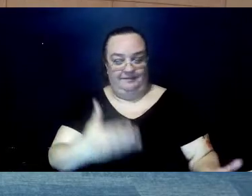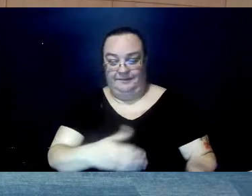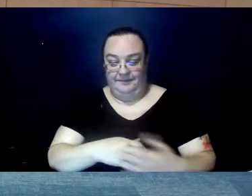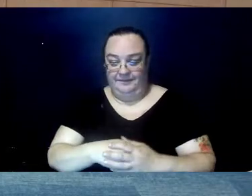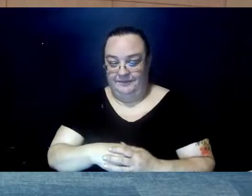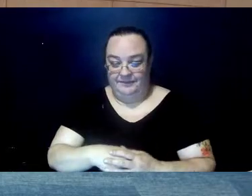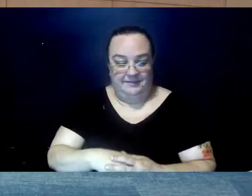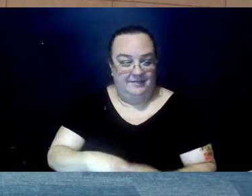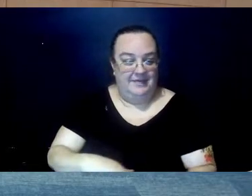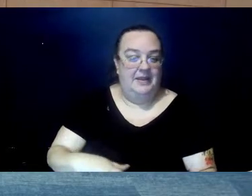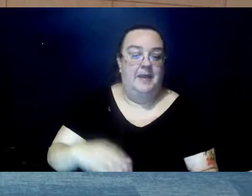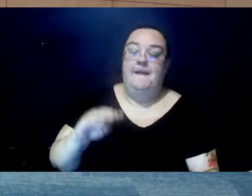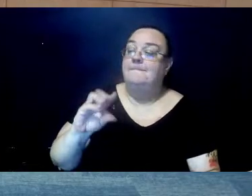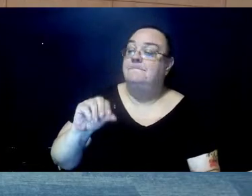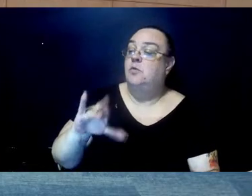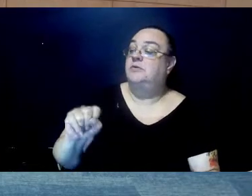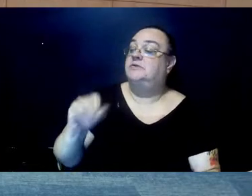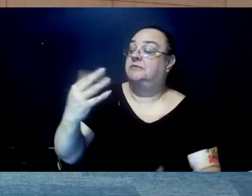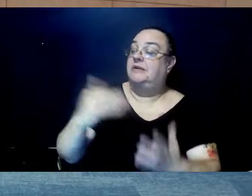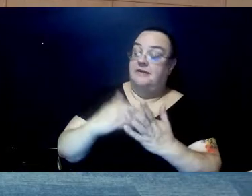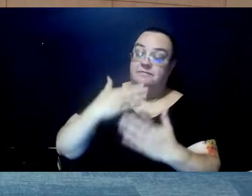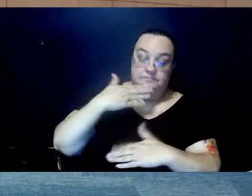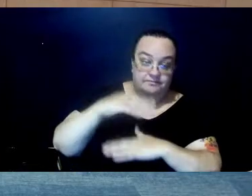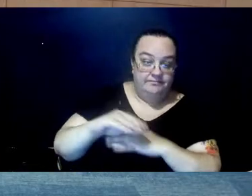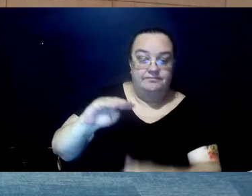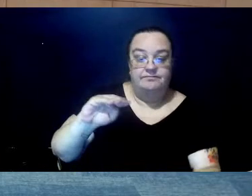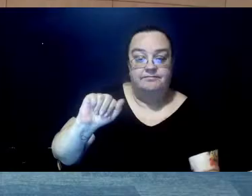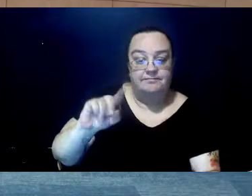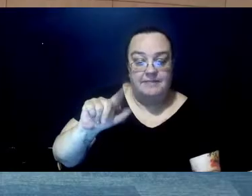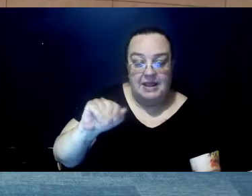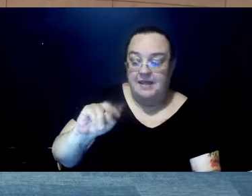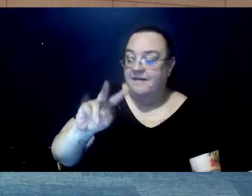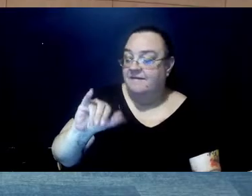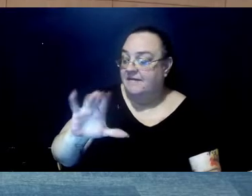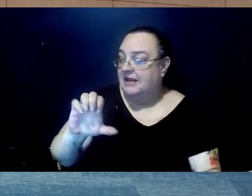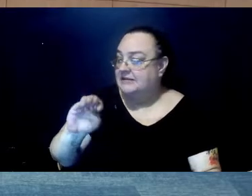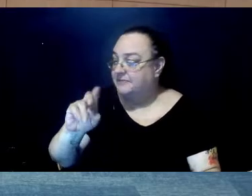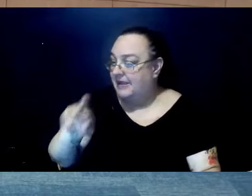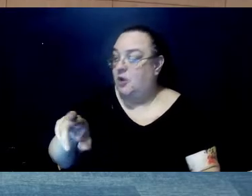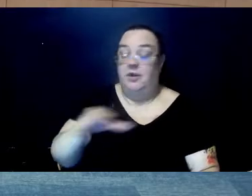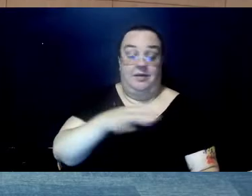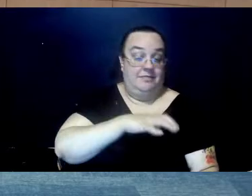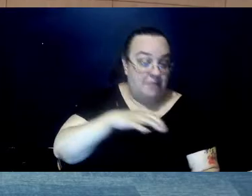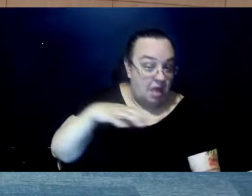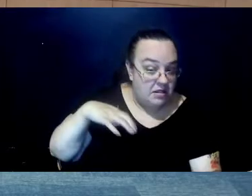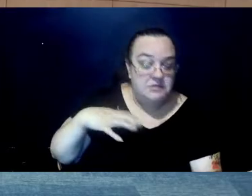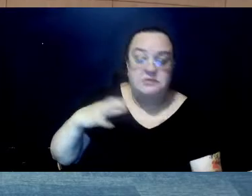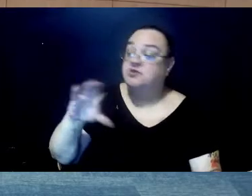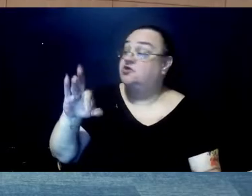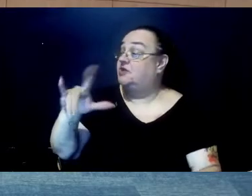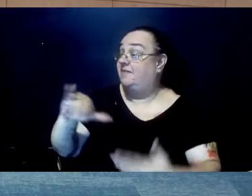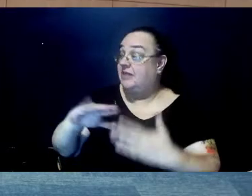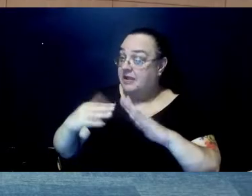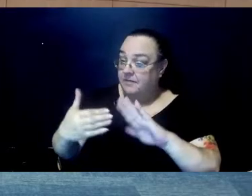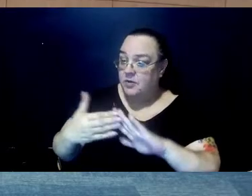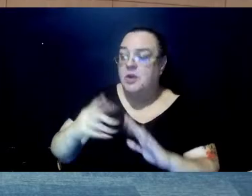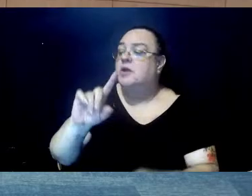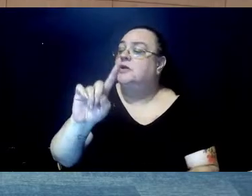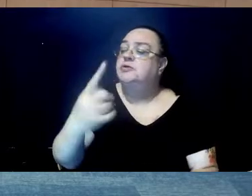Good evening, Madam Vice Mayor, members of council, Cheverly community. I'll just hit a couple of